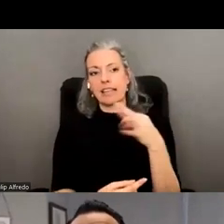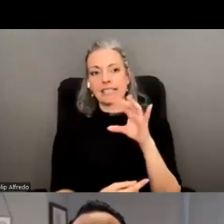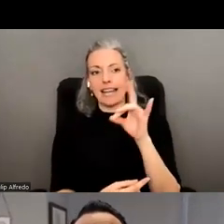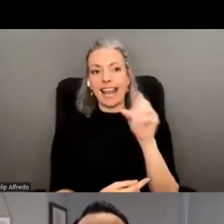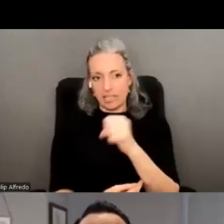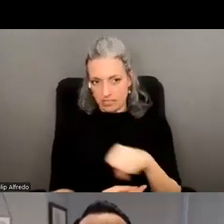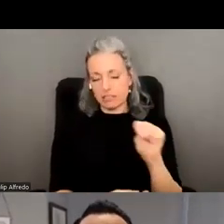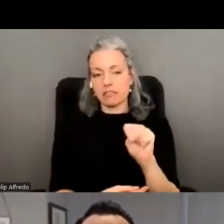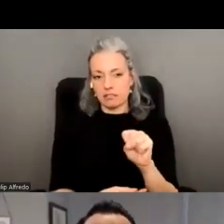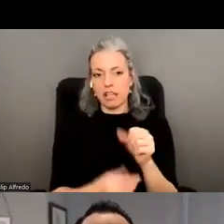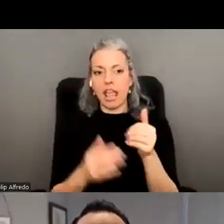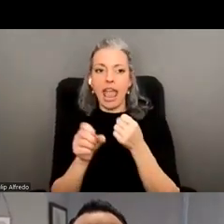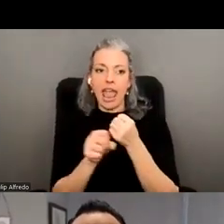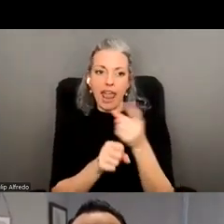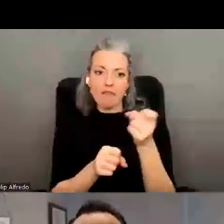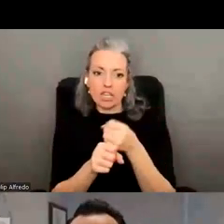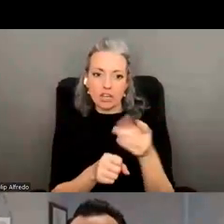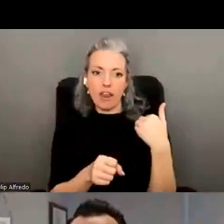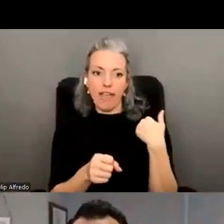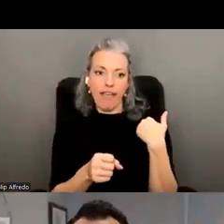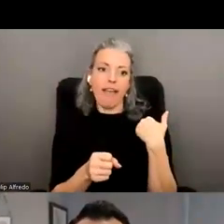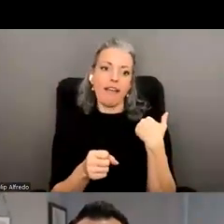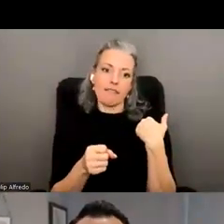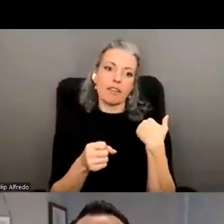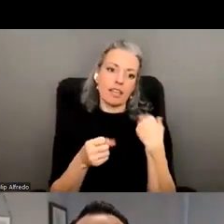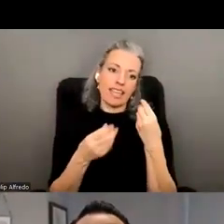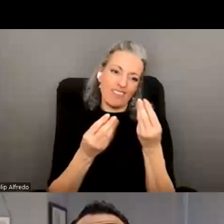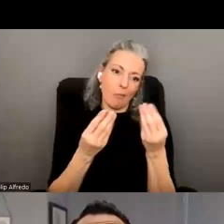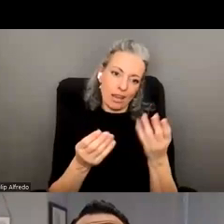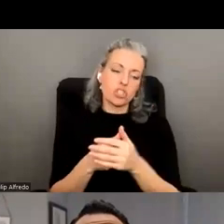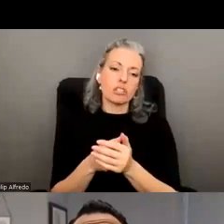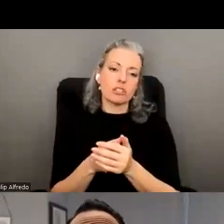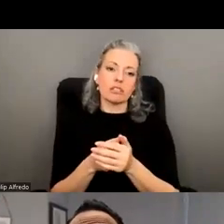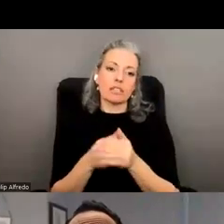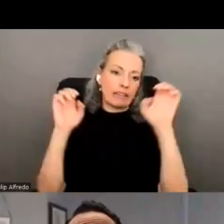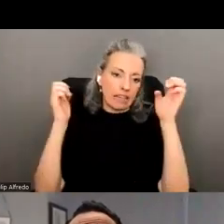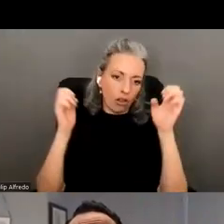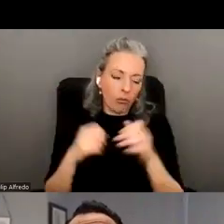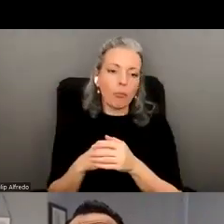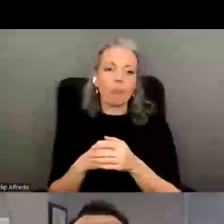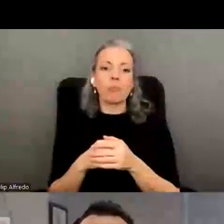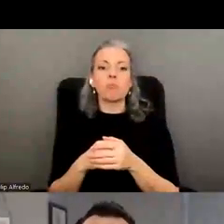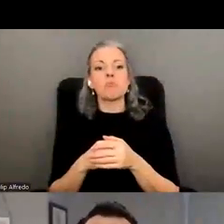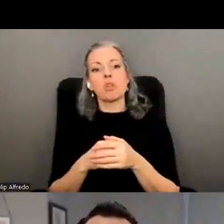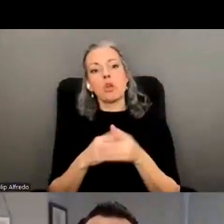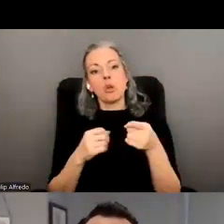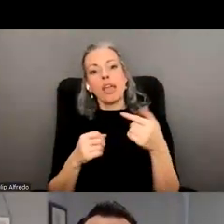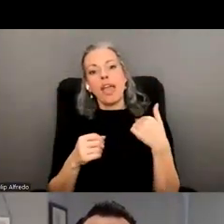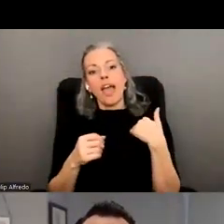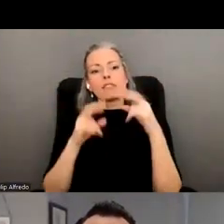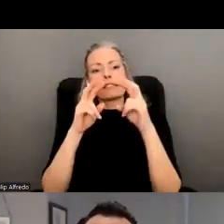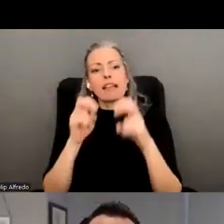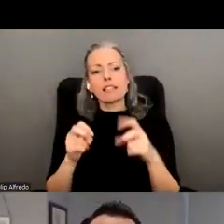records annually of inpatient discharges and emergency department encounters. We perform outcome studies for